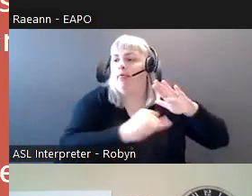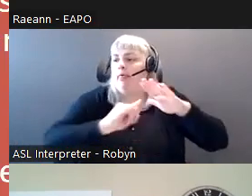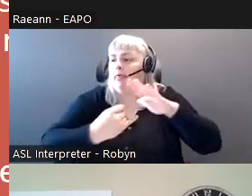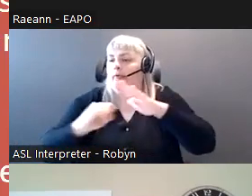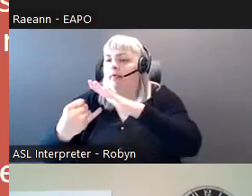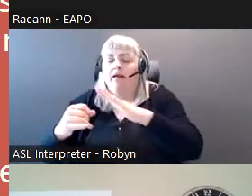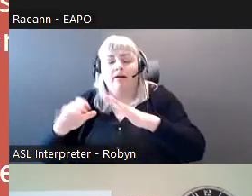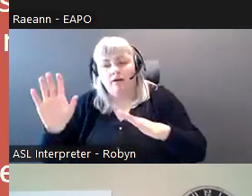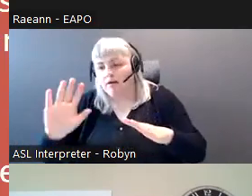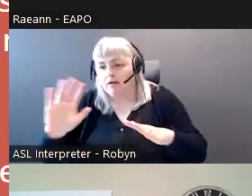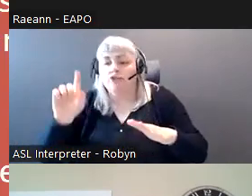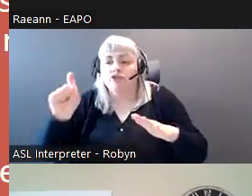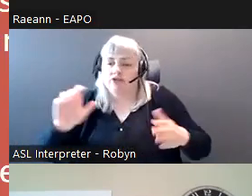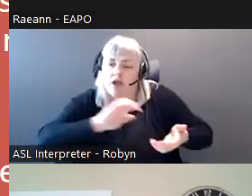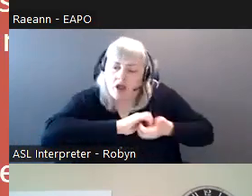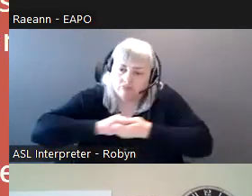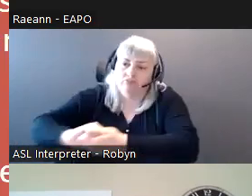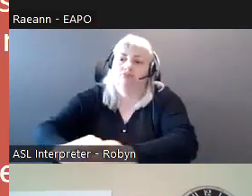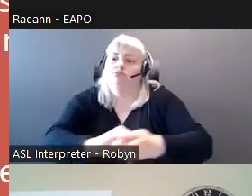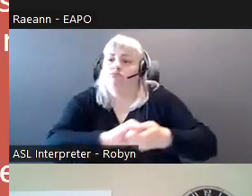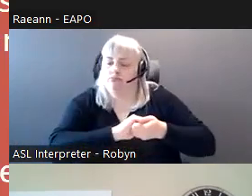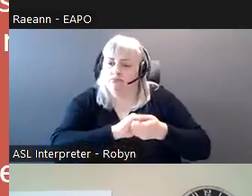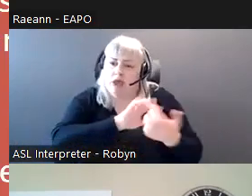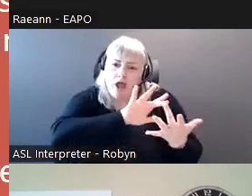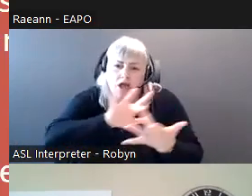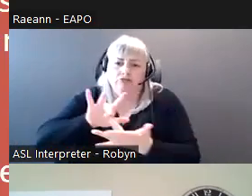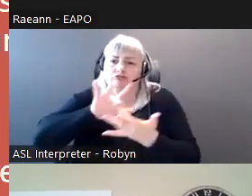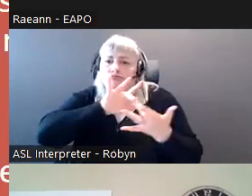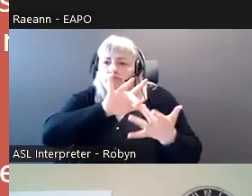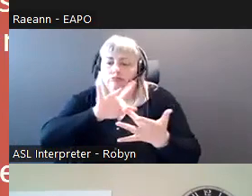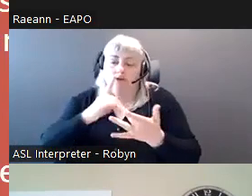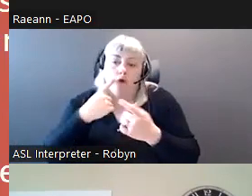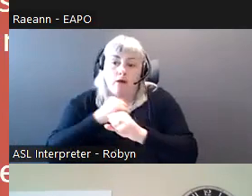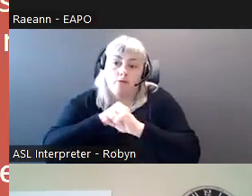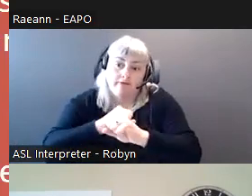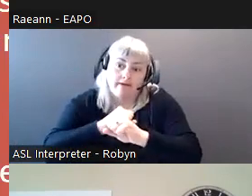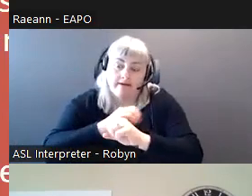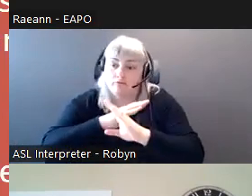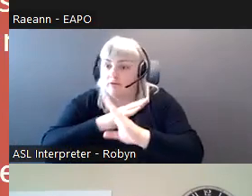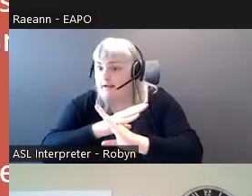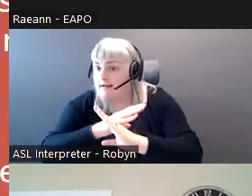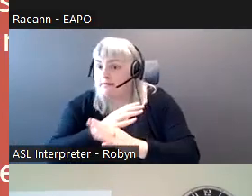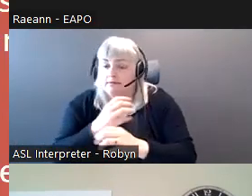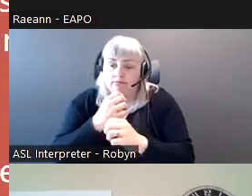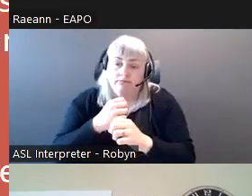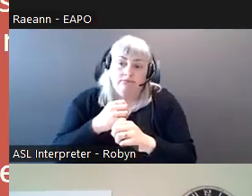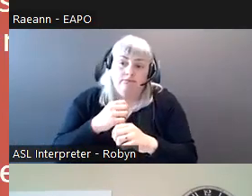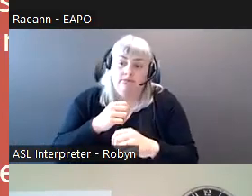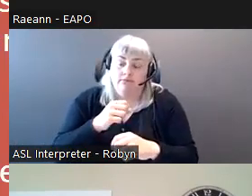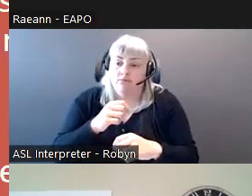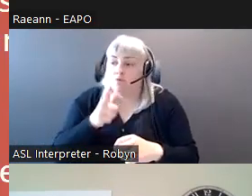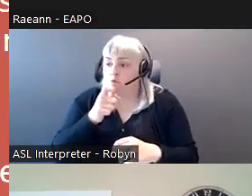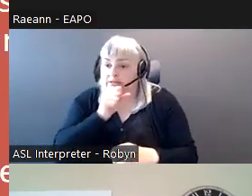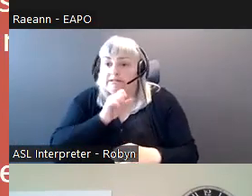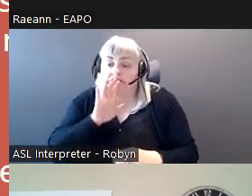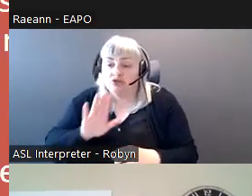for the final goal being to prevent or safeguard or support a vulnerable senior in your own